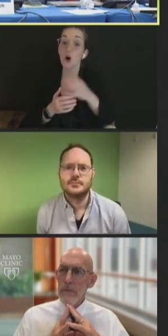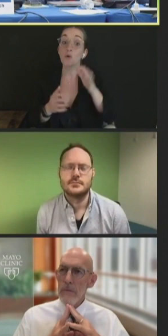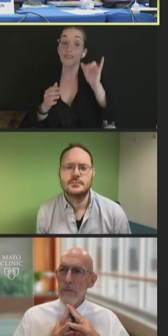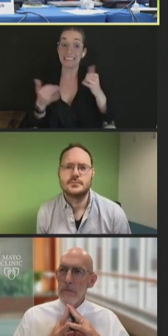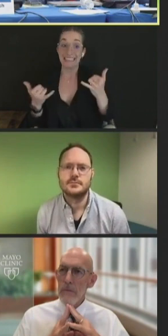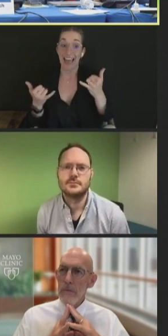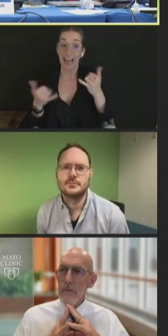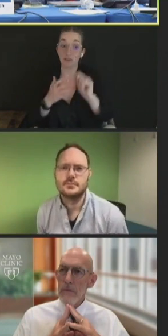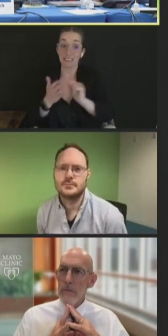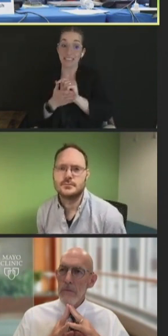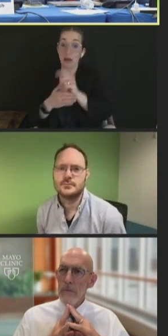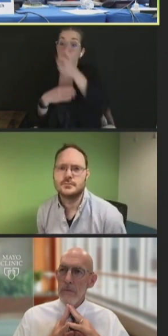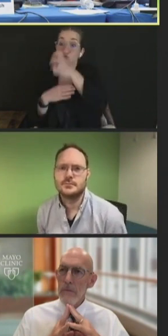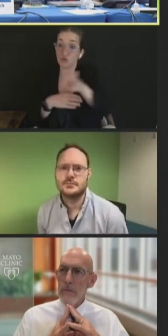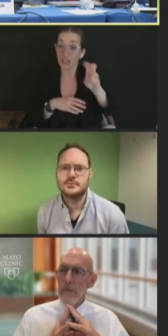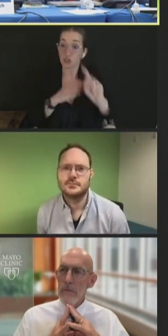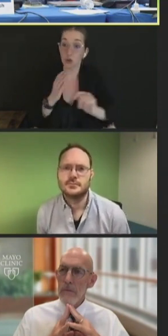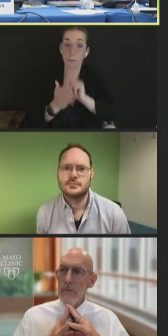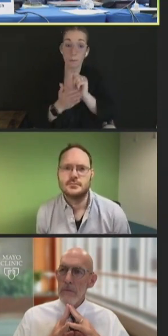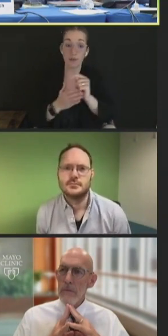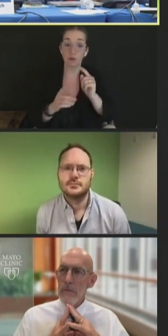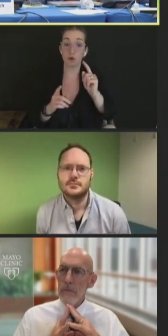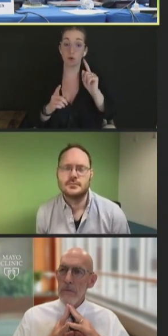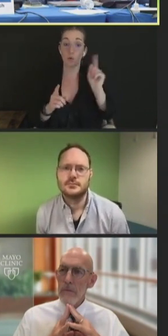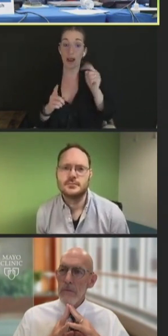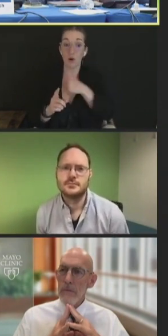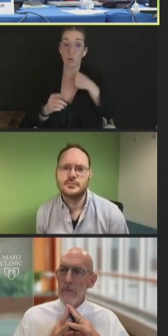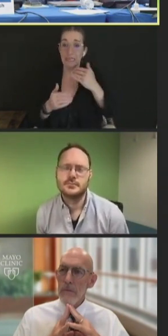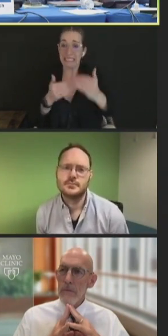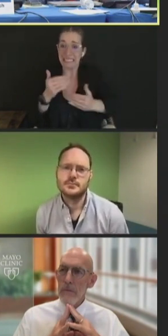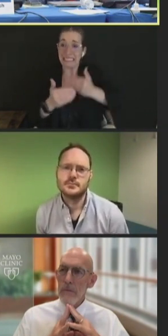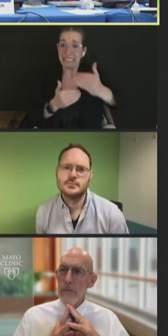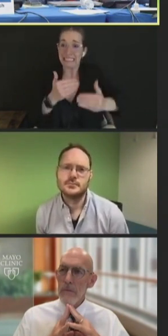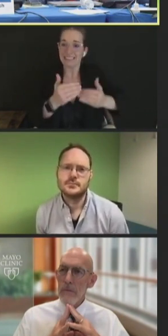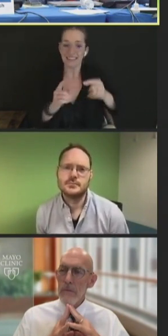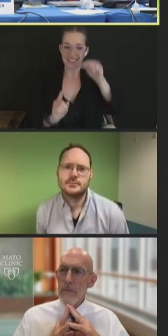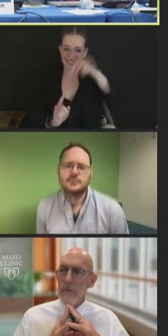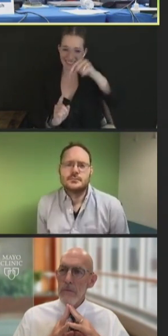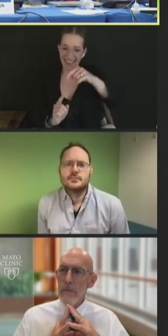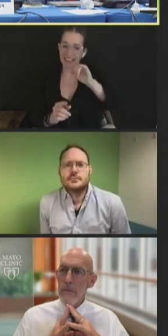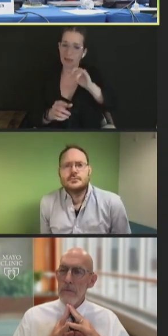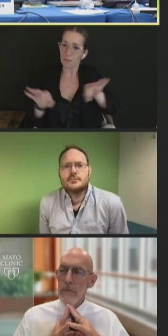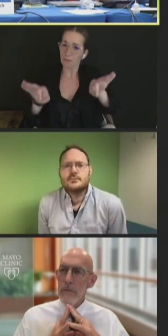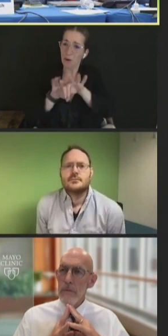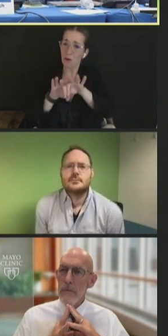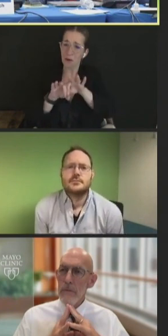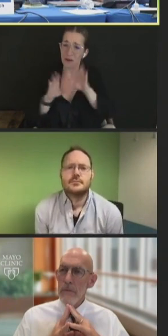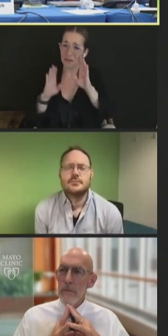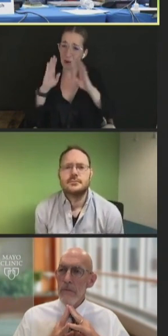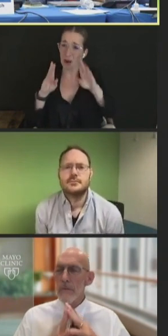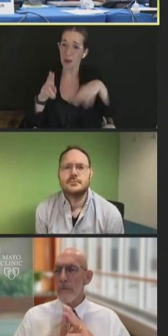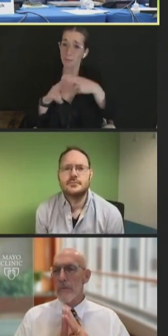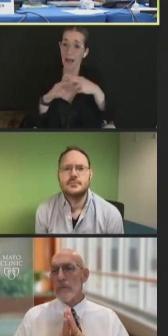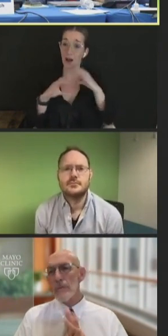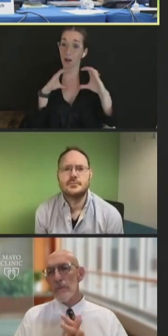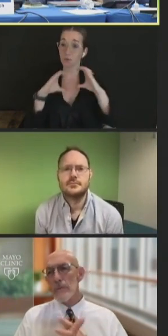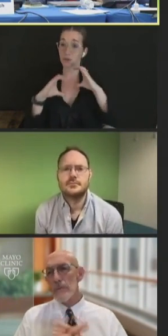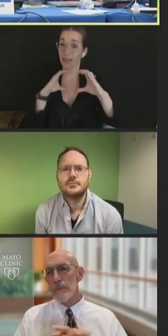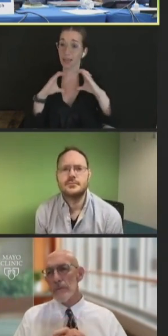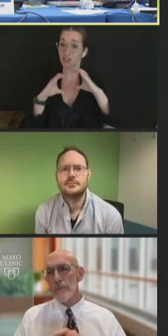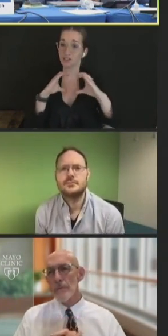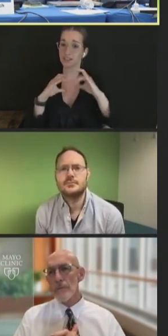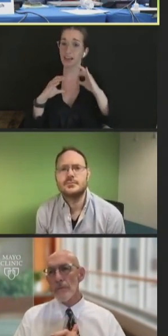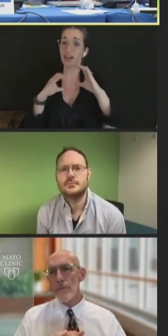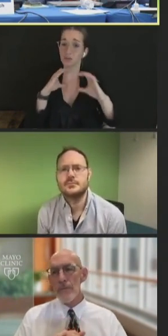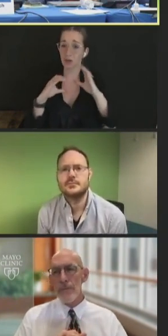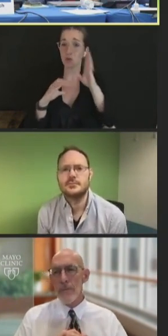between now to then is one in which we have to worry about the communications, because the communications are going to be as fraught as